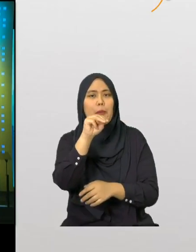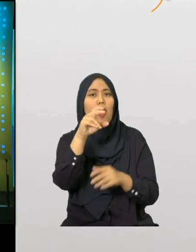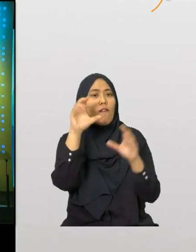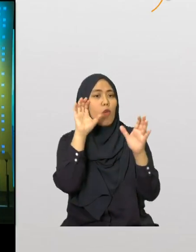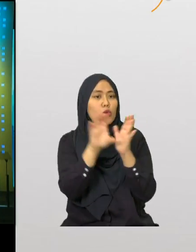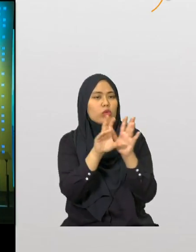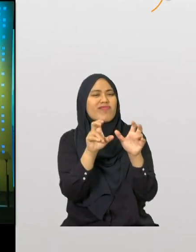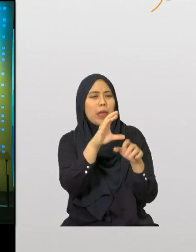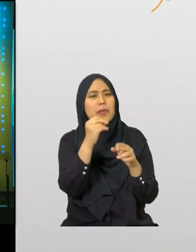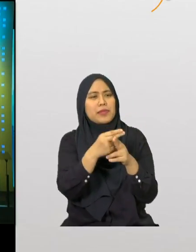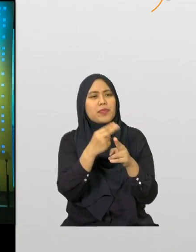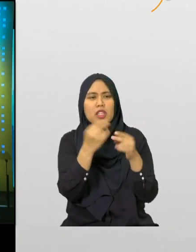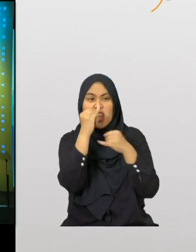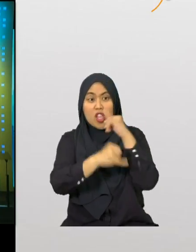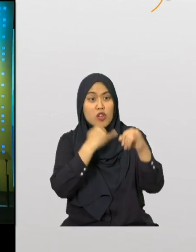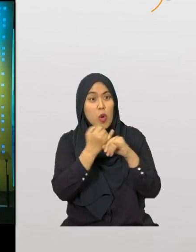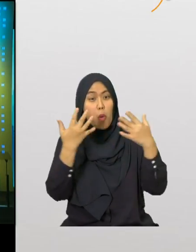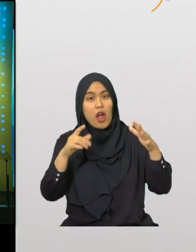you have to be invited to join.